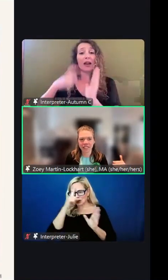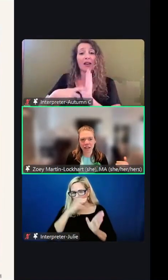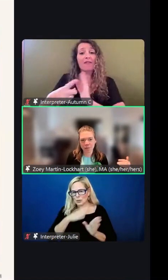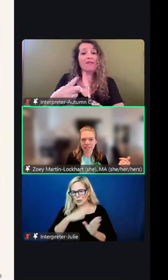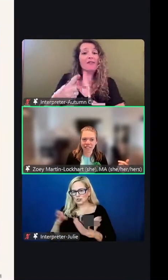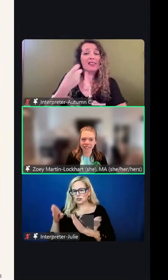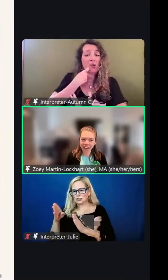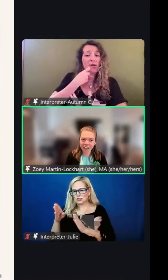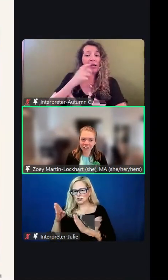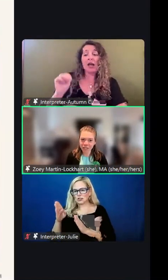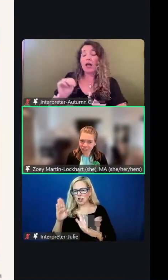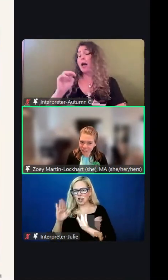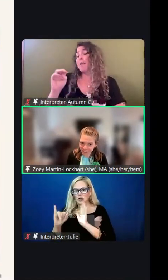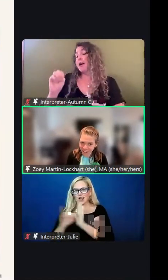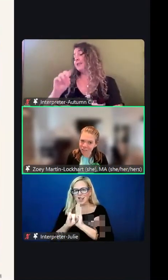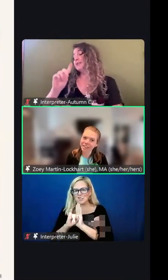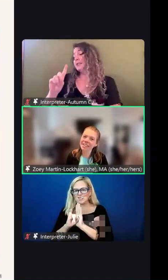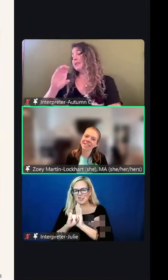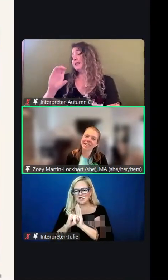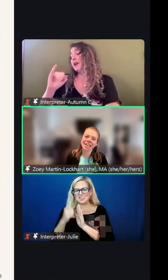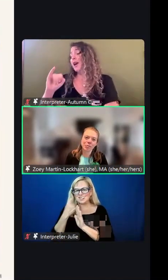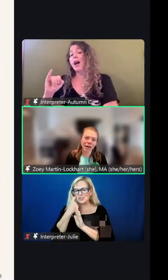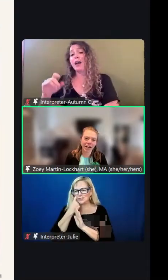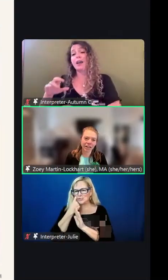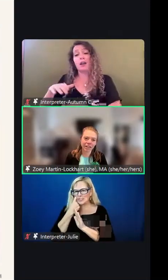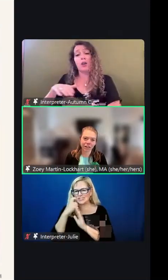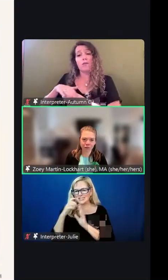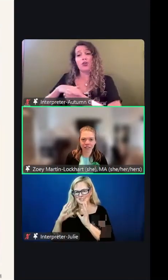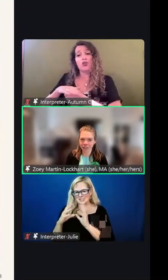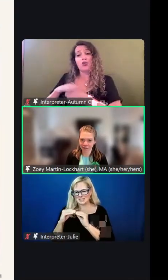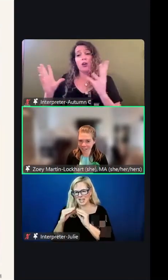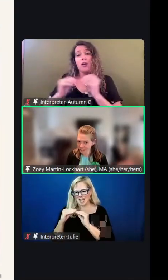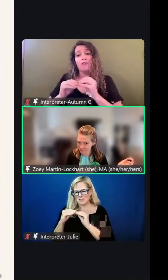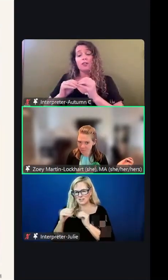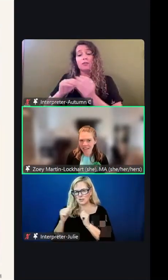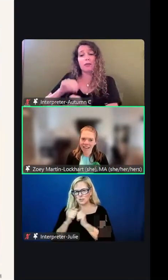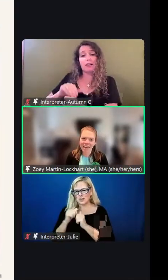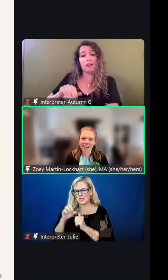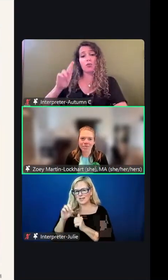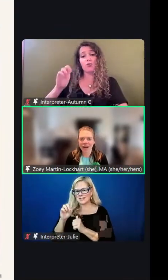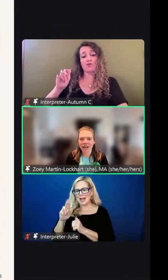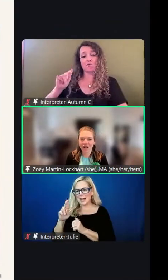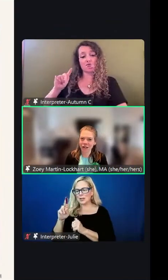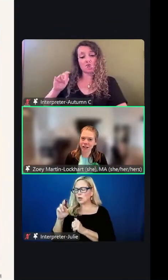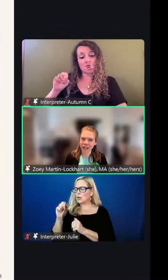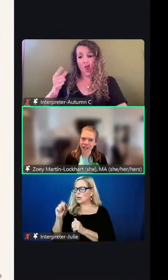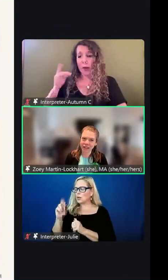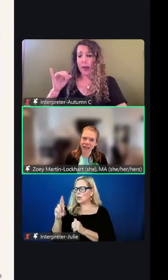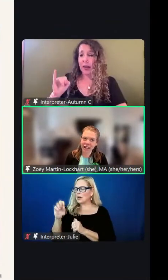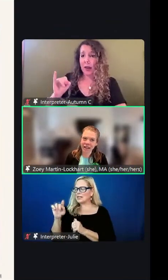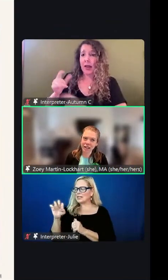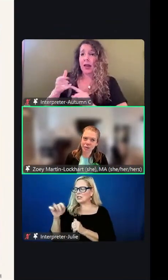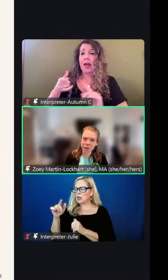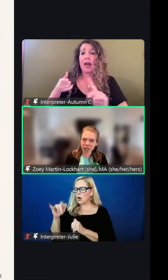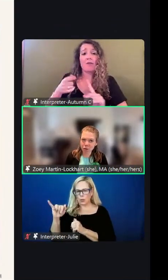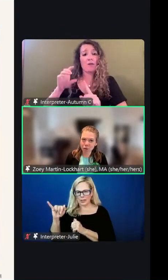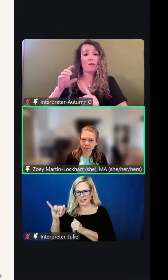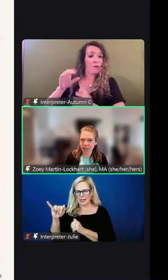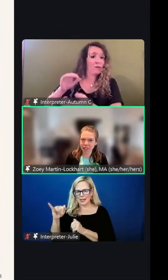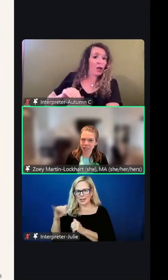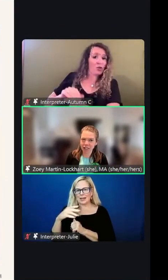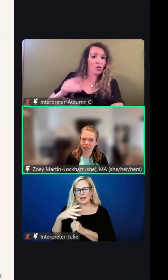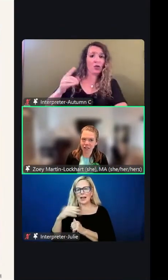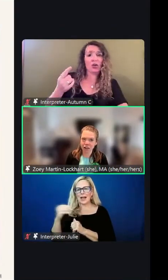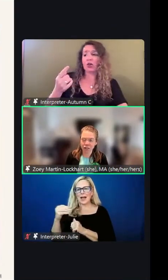the recent MSDCI regional conference by Dr. Rastogi and by Dr. Jarrell, and many